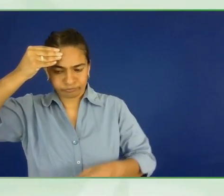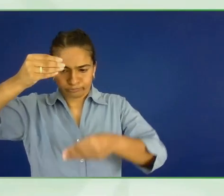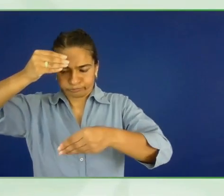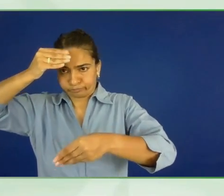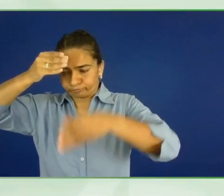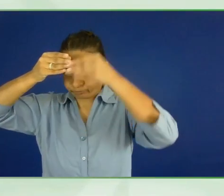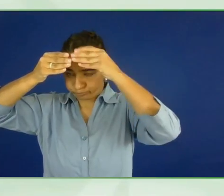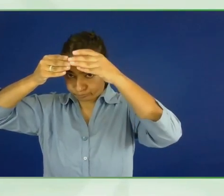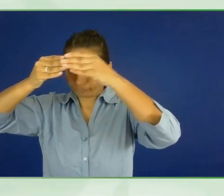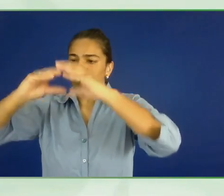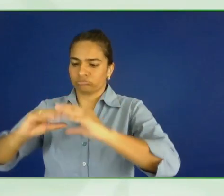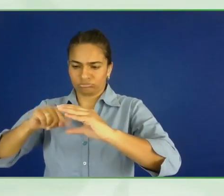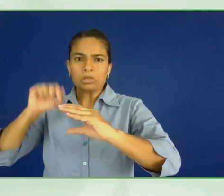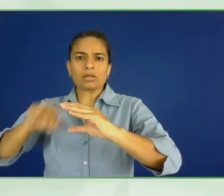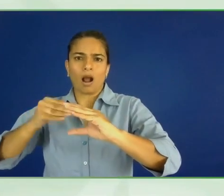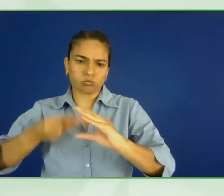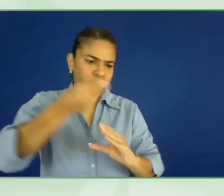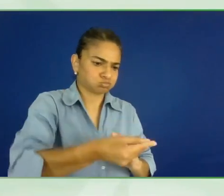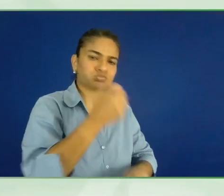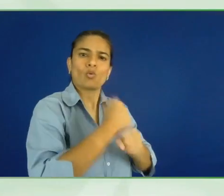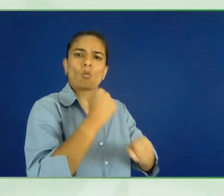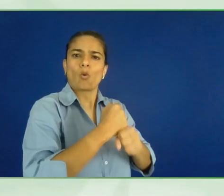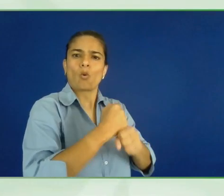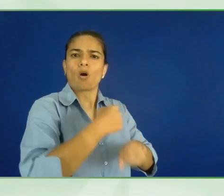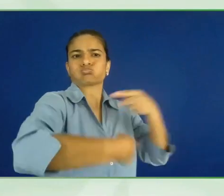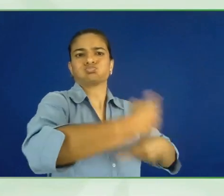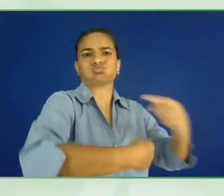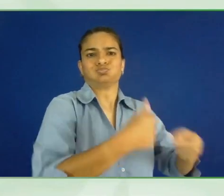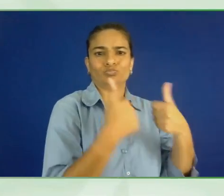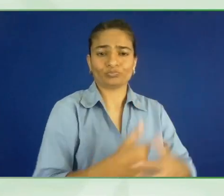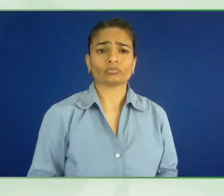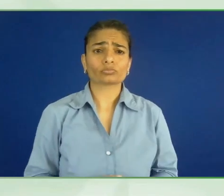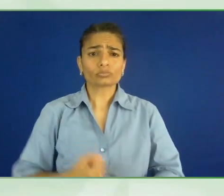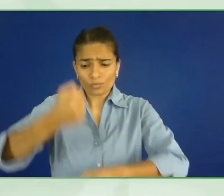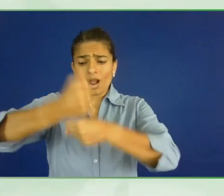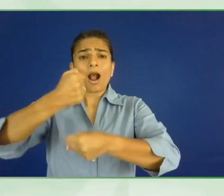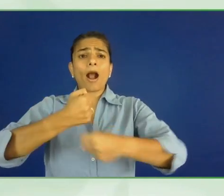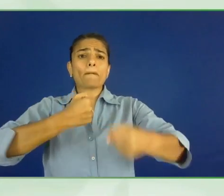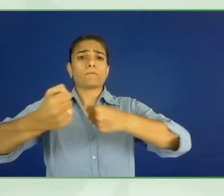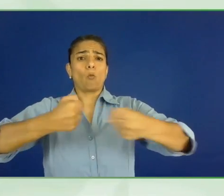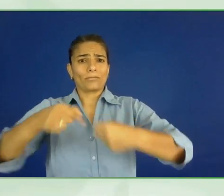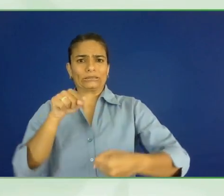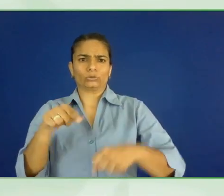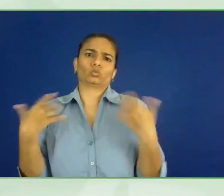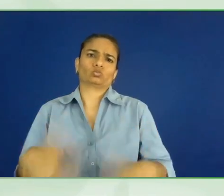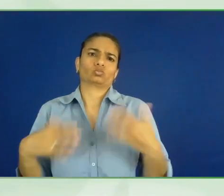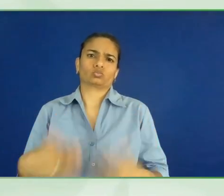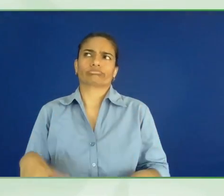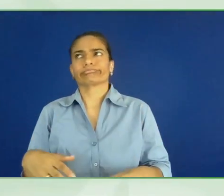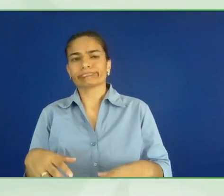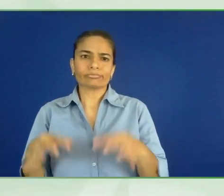Employment is one of the most important human rights that enables people